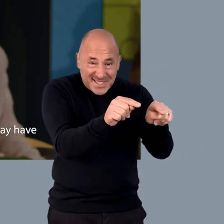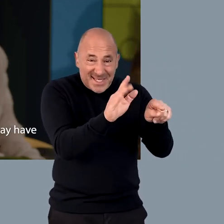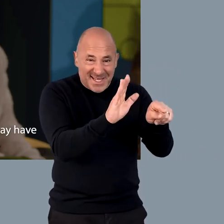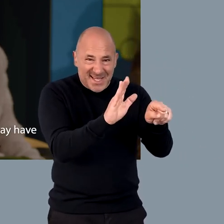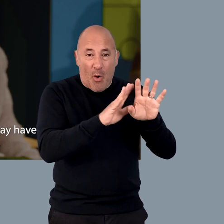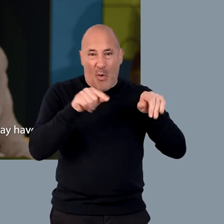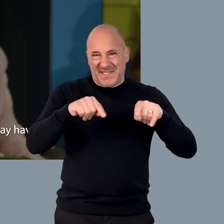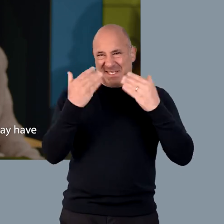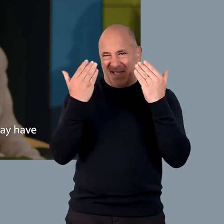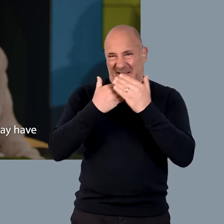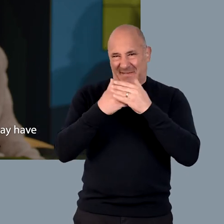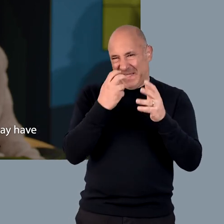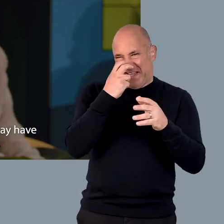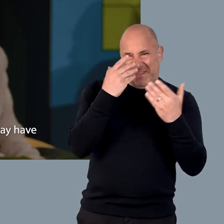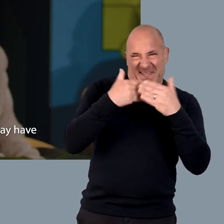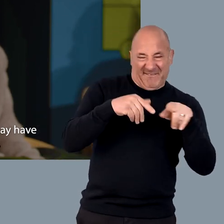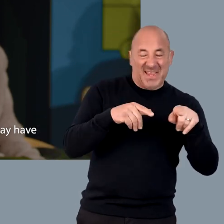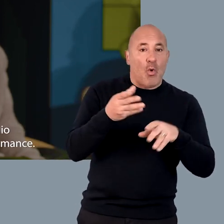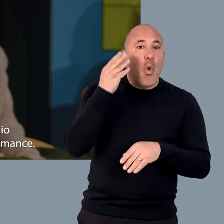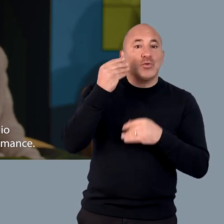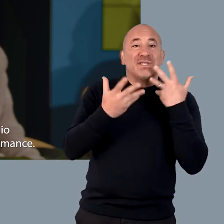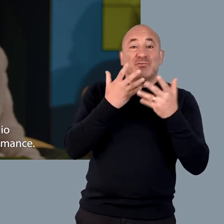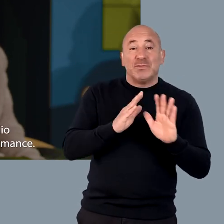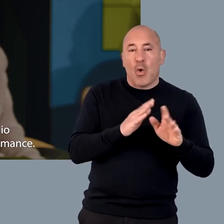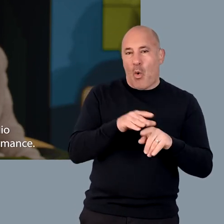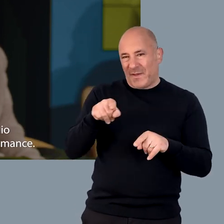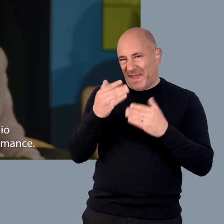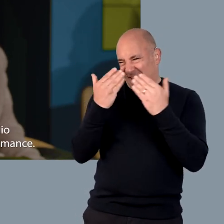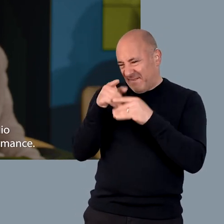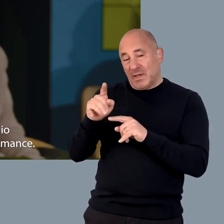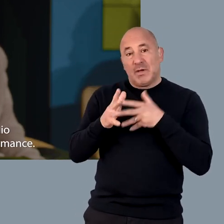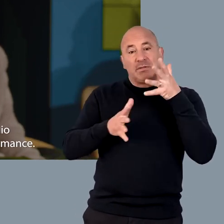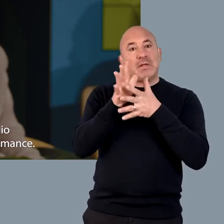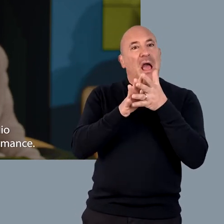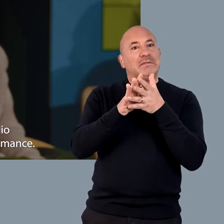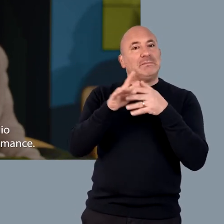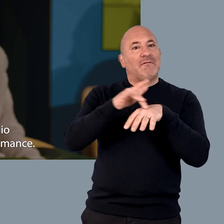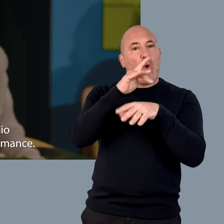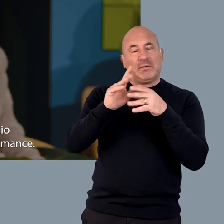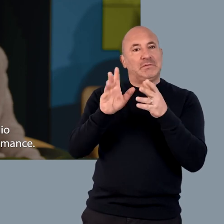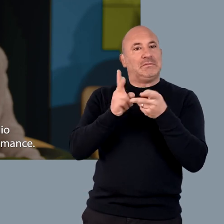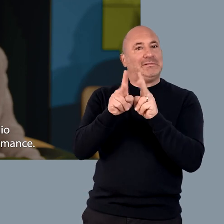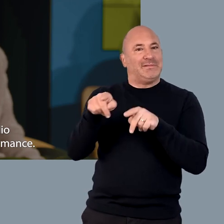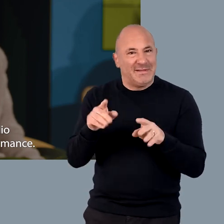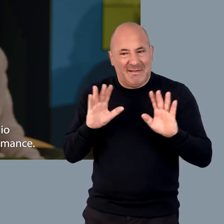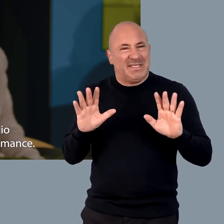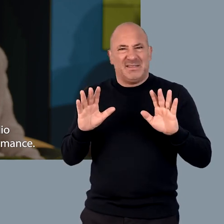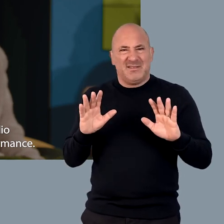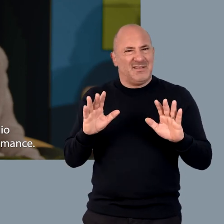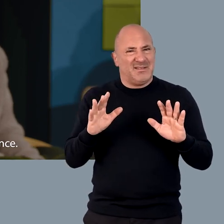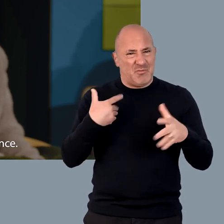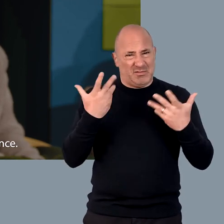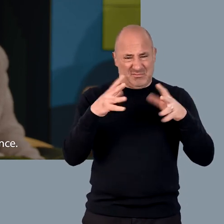you may have accessibility there, but it might be, oh, just on this evening, this is when it's audio described or this evening is the signed